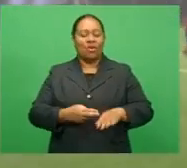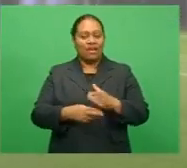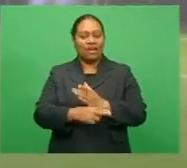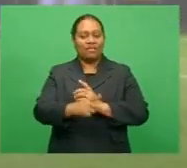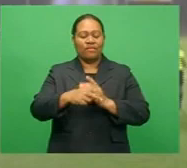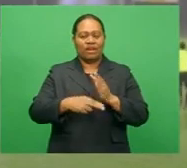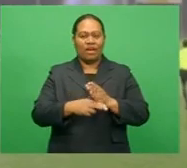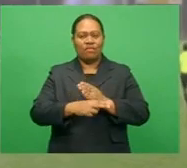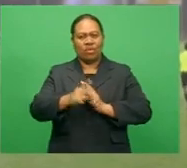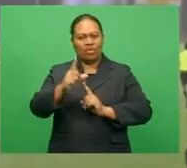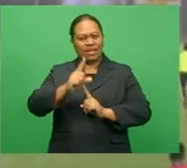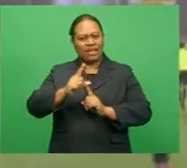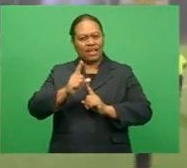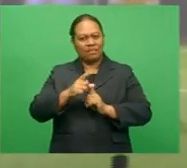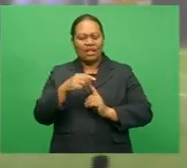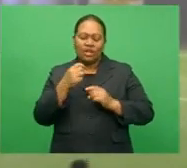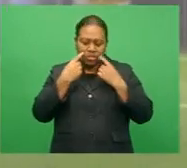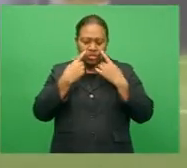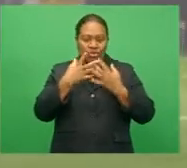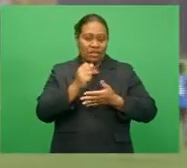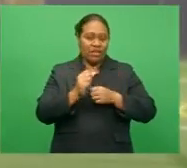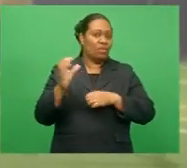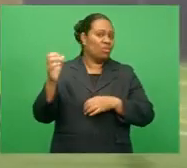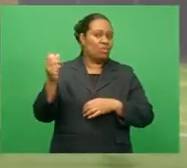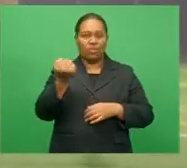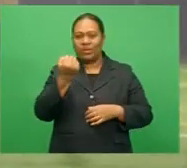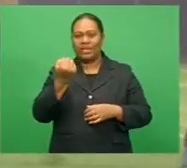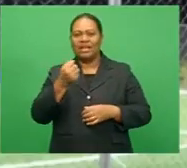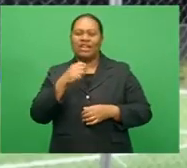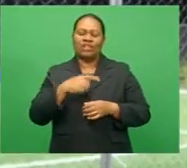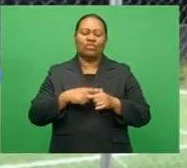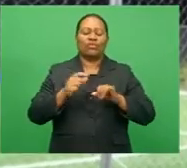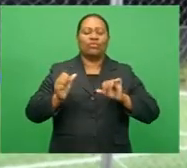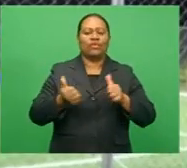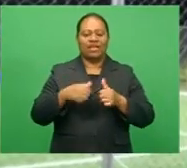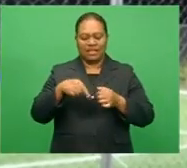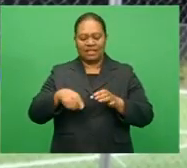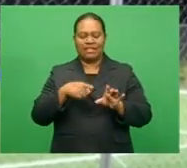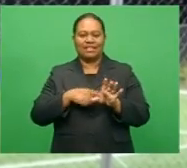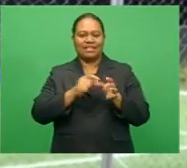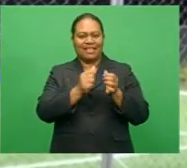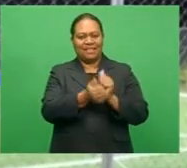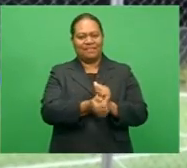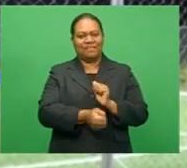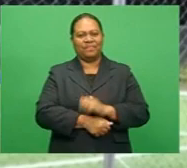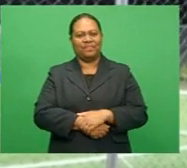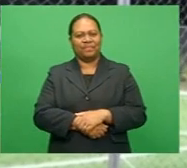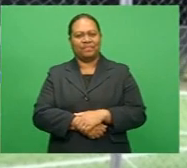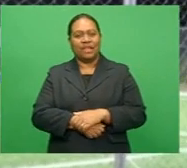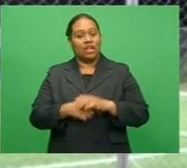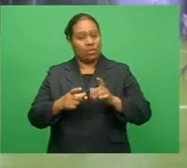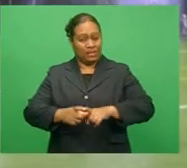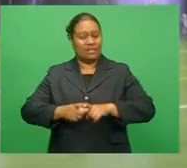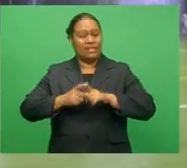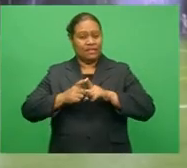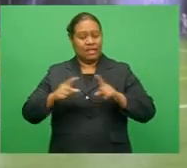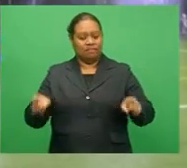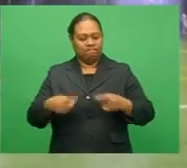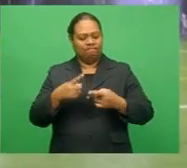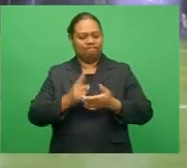Vinny Chan says to end the season with a win has been rewarding. It was a very tough competition, I would say.